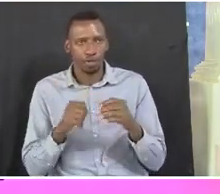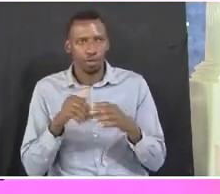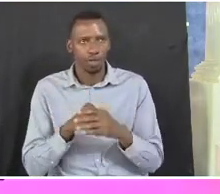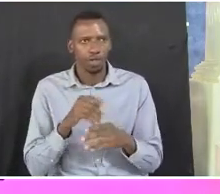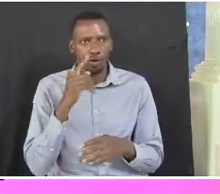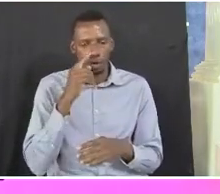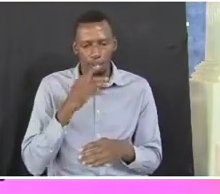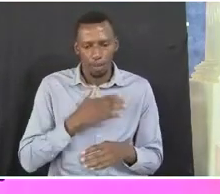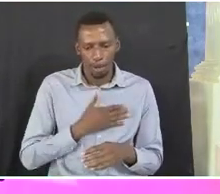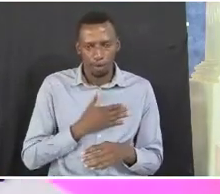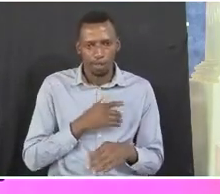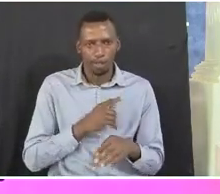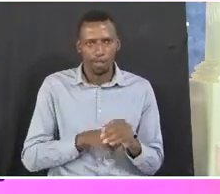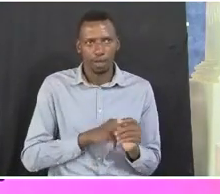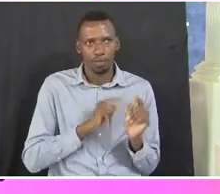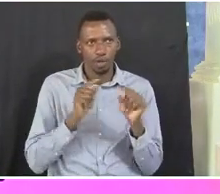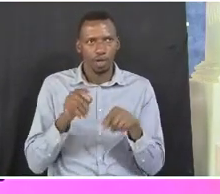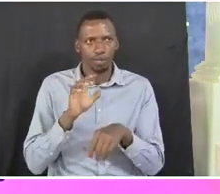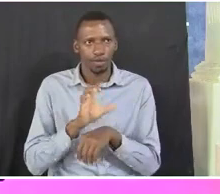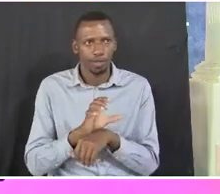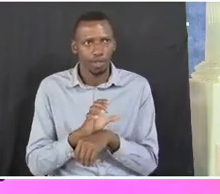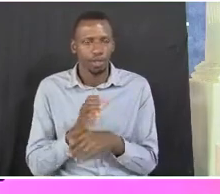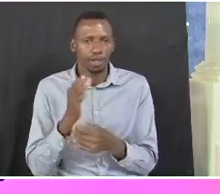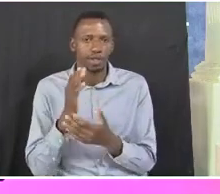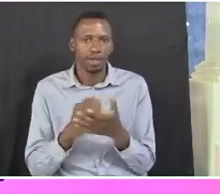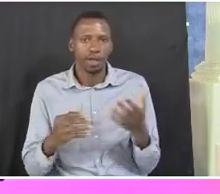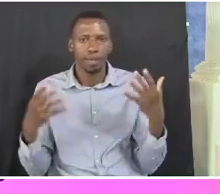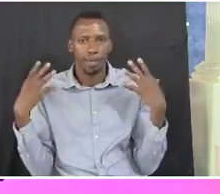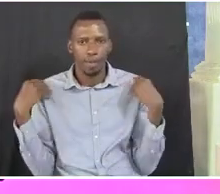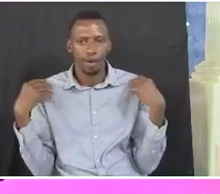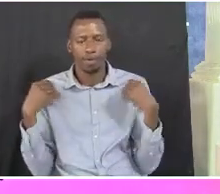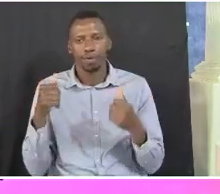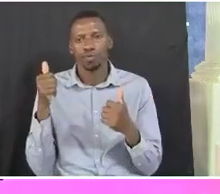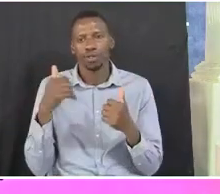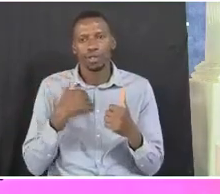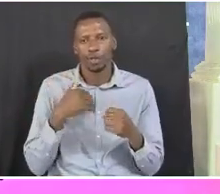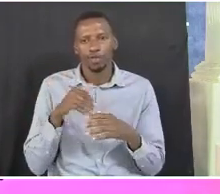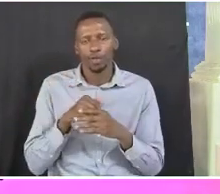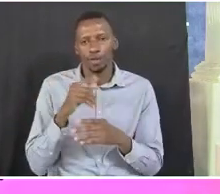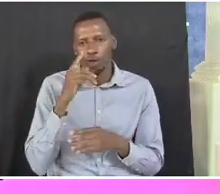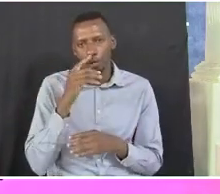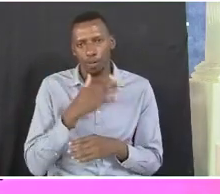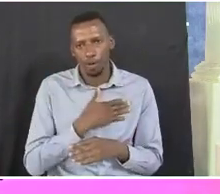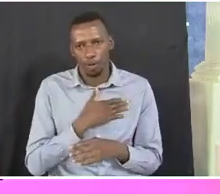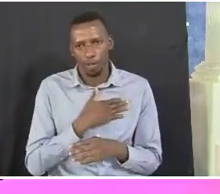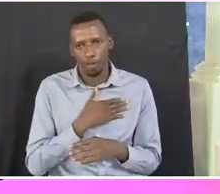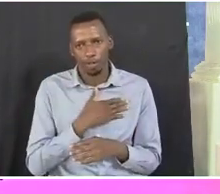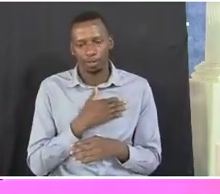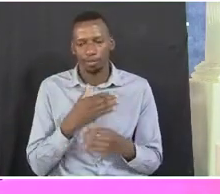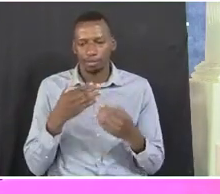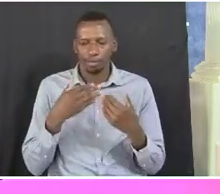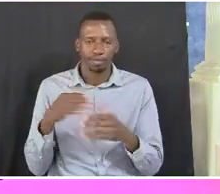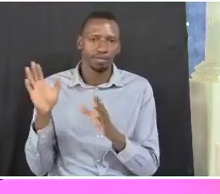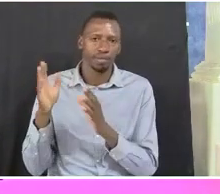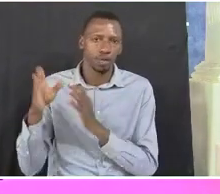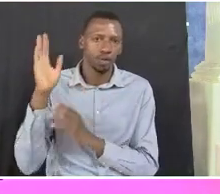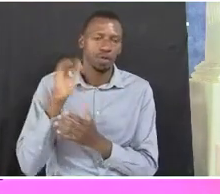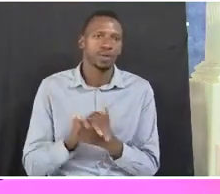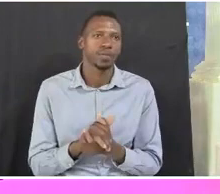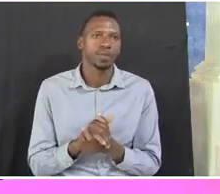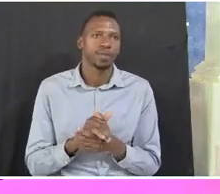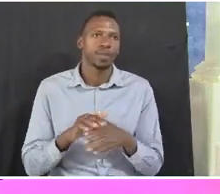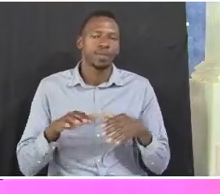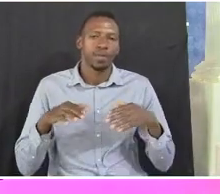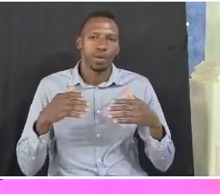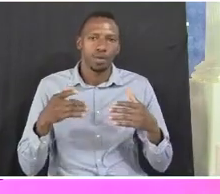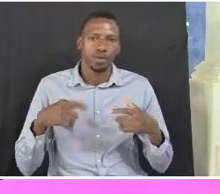even if we come to church, some of the practices we have in our homes deny the existence of God. So